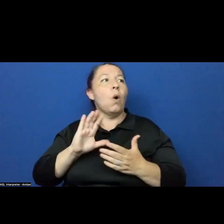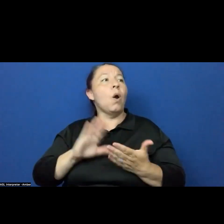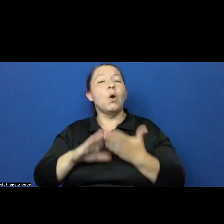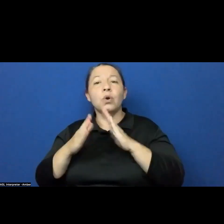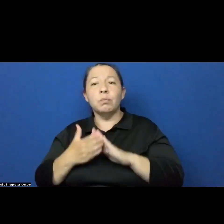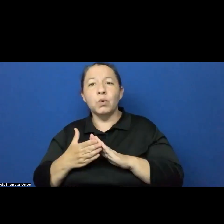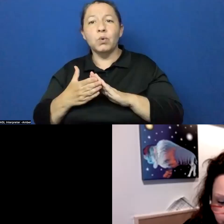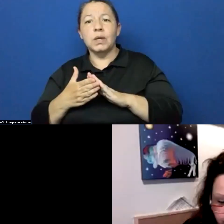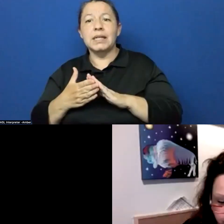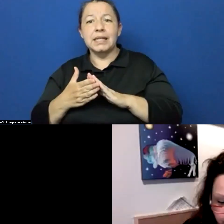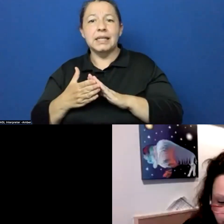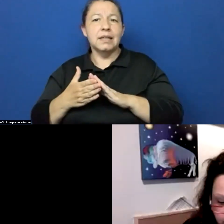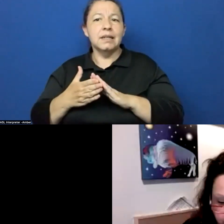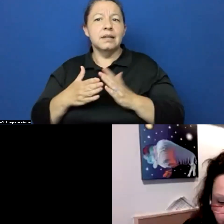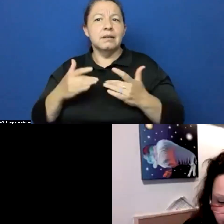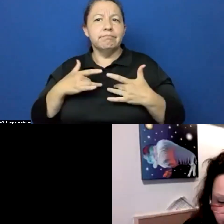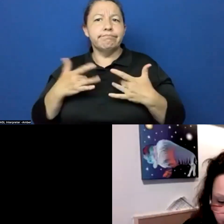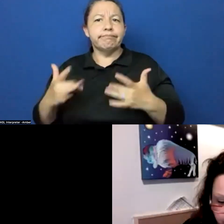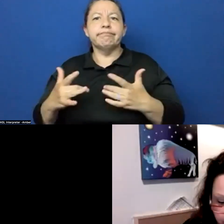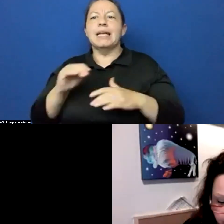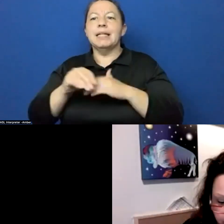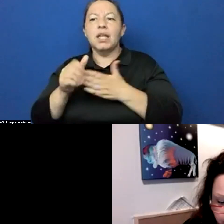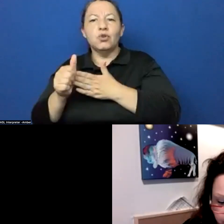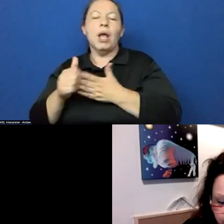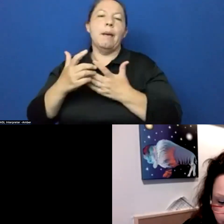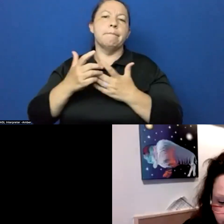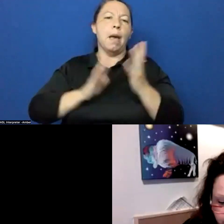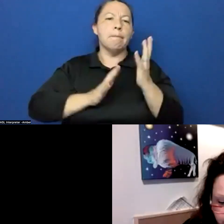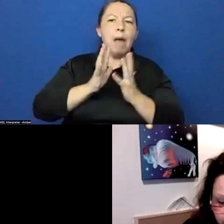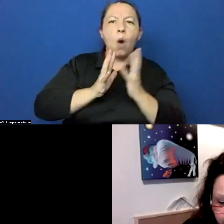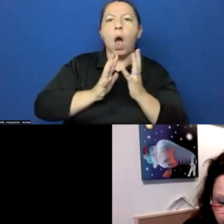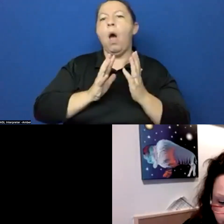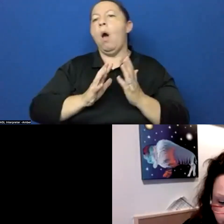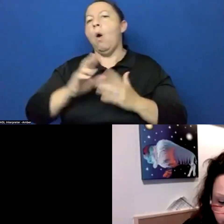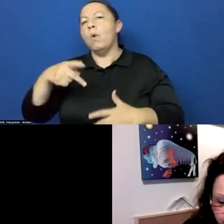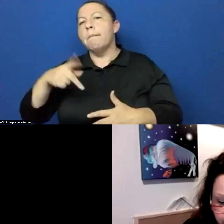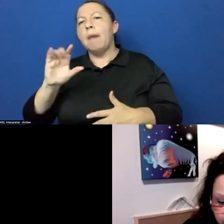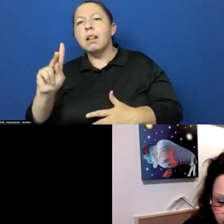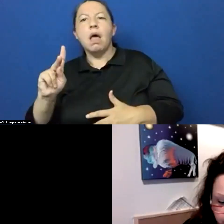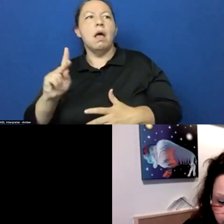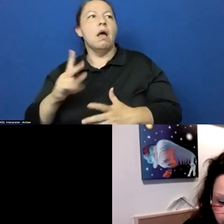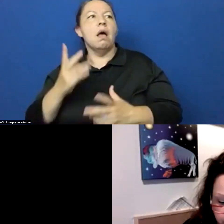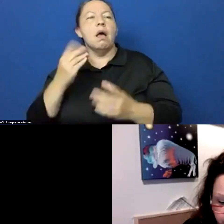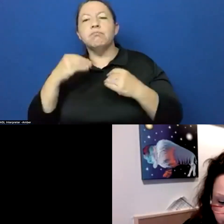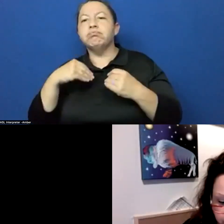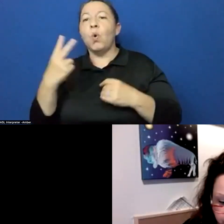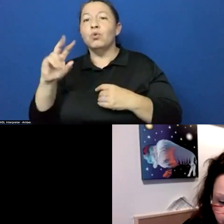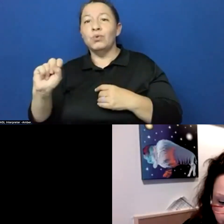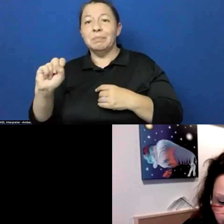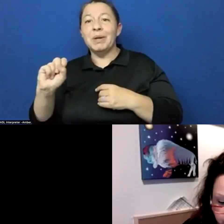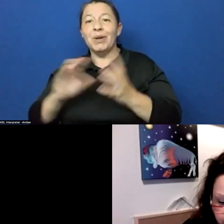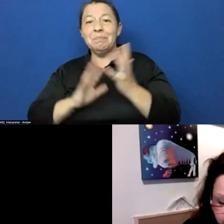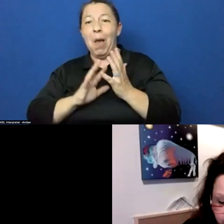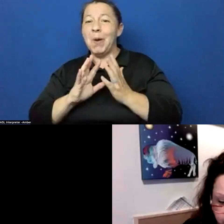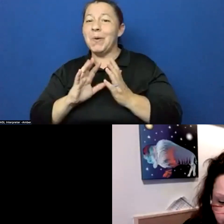we're going to do a potluck or a powwow or a two spirits powwow, they're pretty awesome. There's a couple of those going